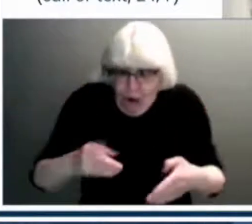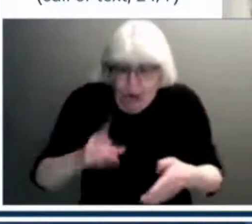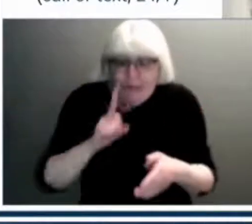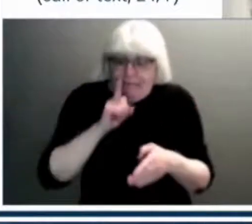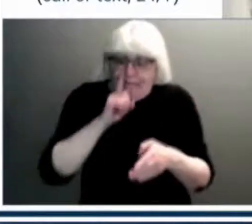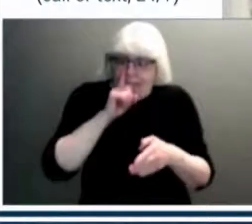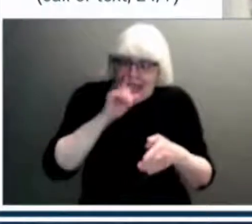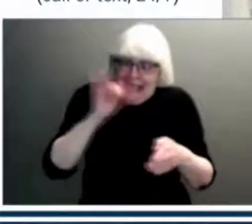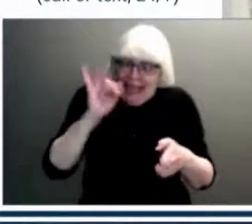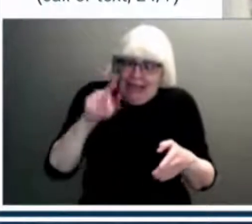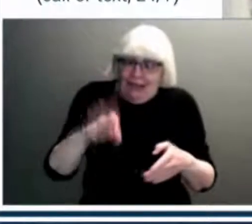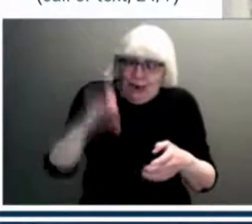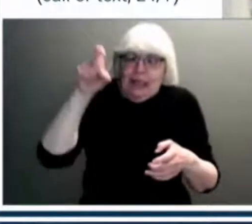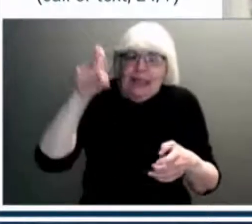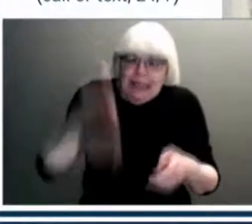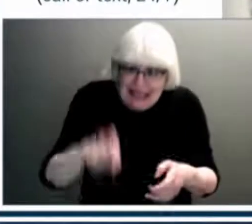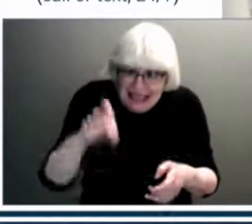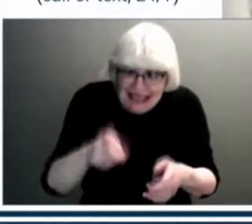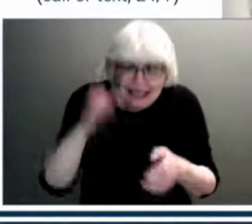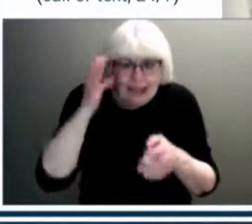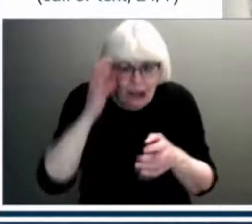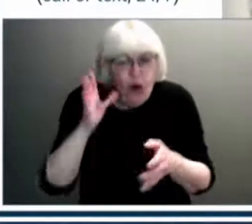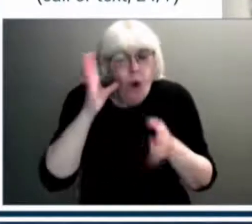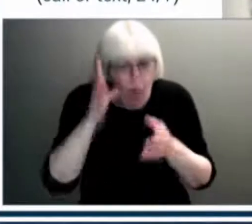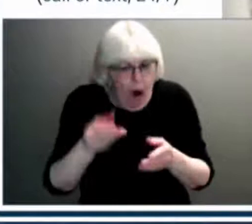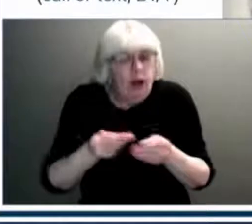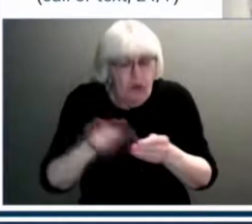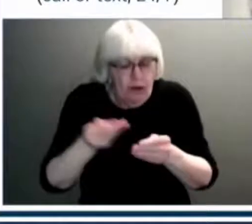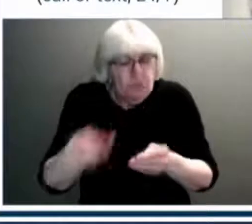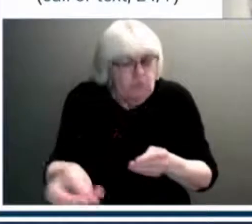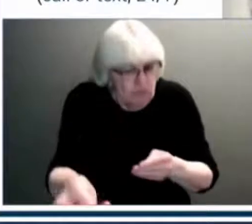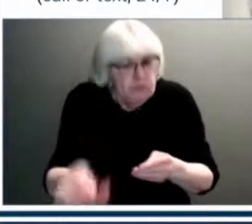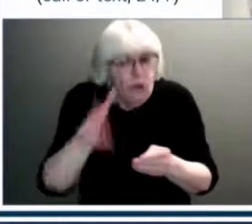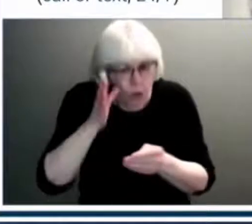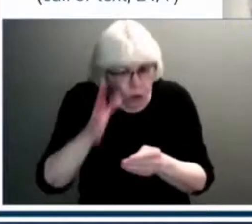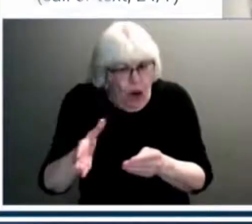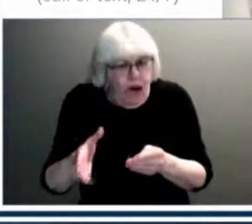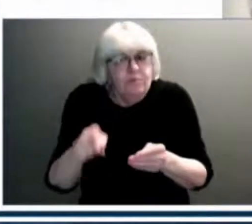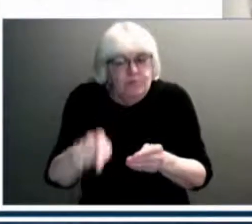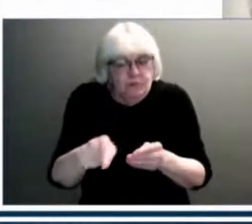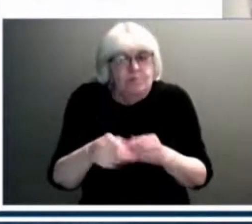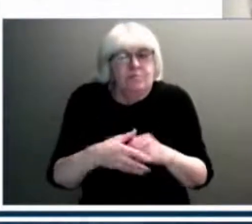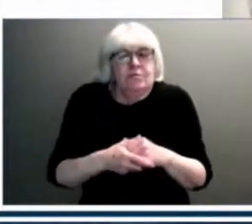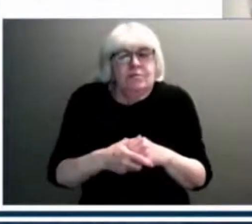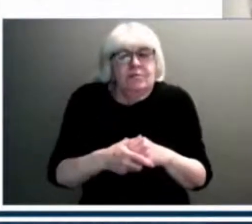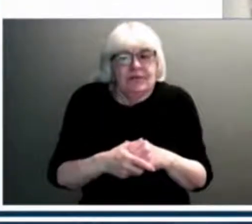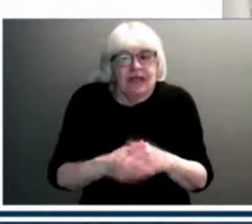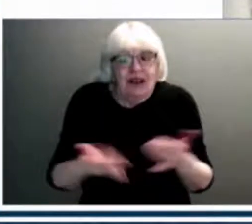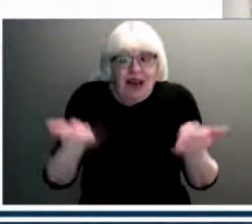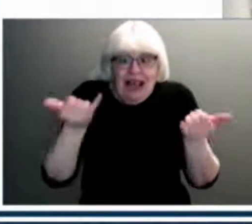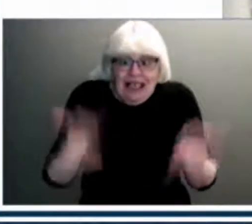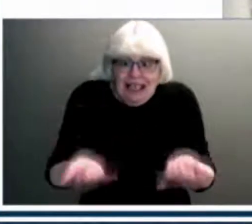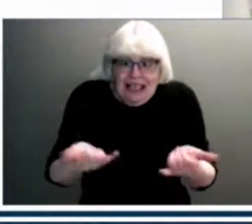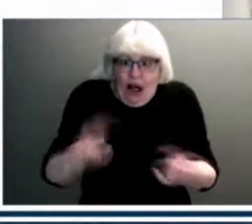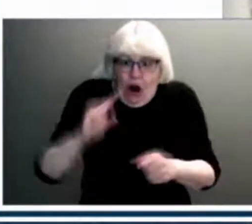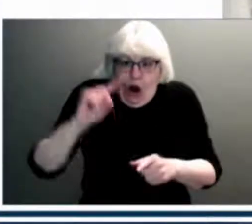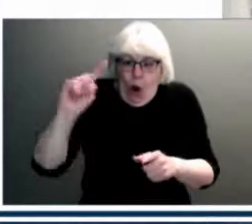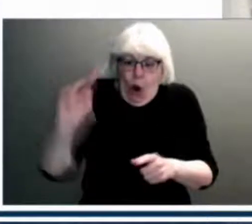you'll get a test. But that's where we are with testing today. So in terms of schools,